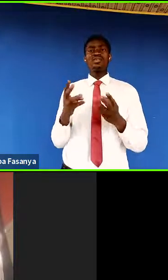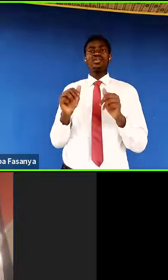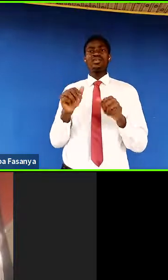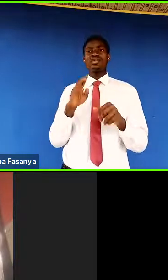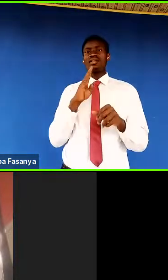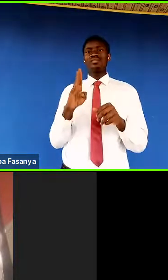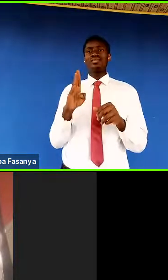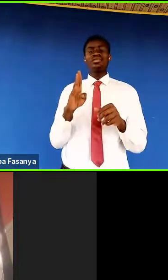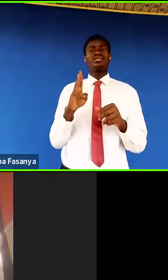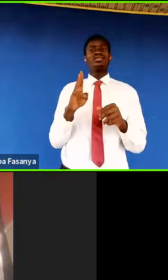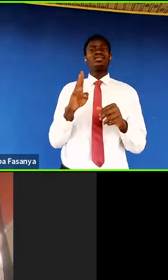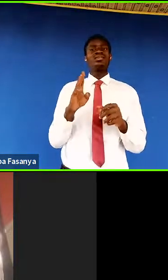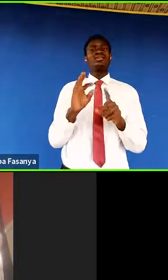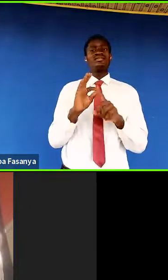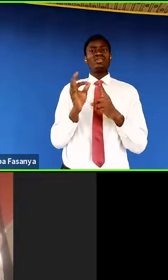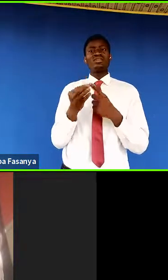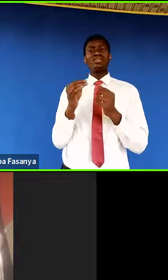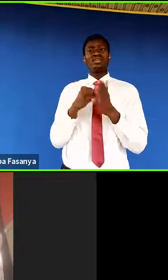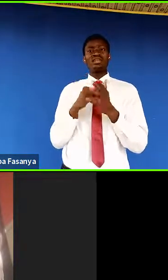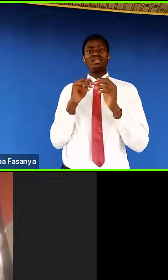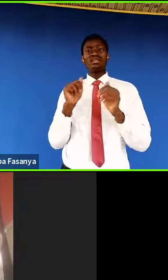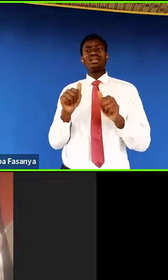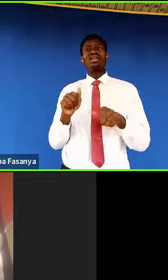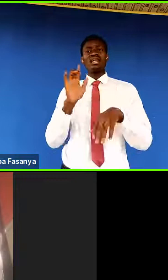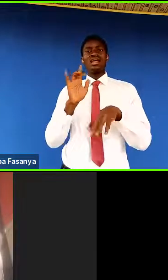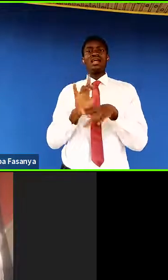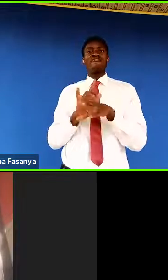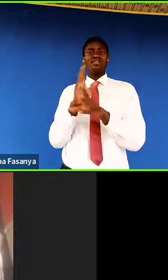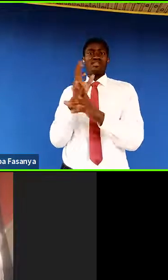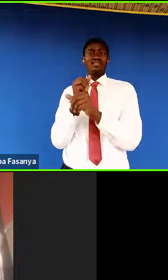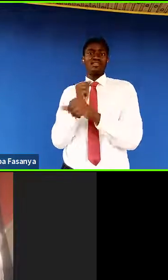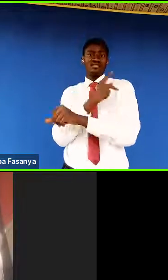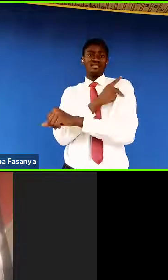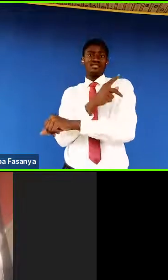conception. Hello, we can hear you.